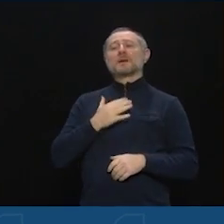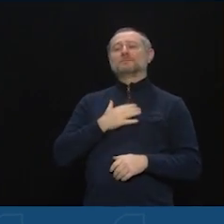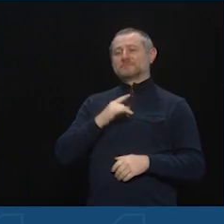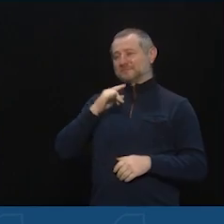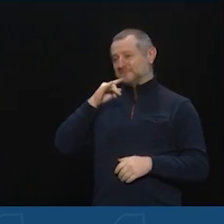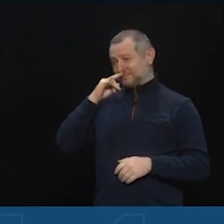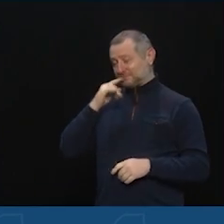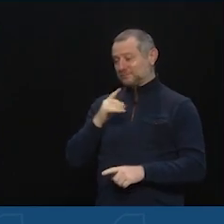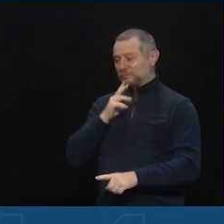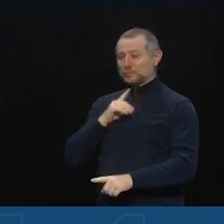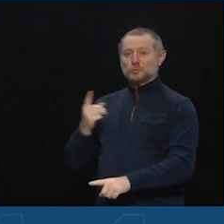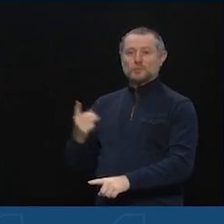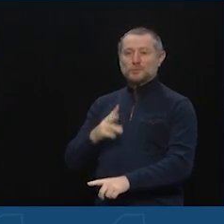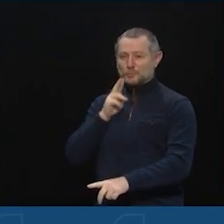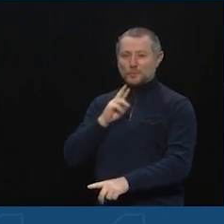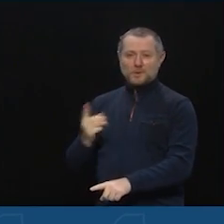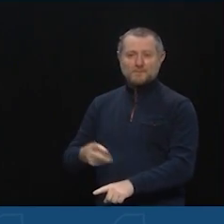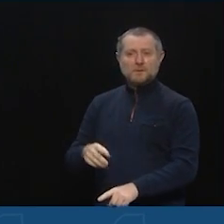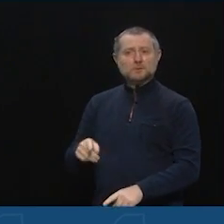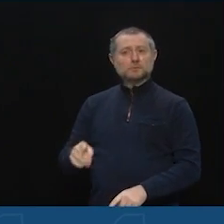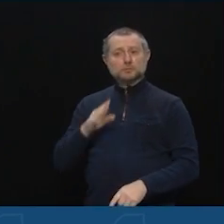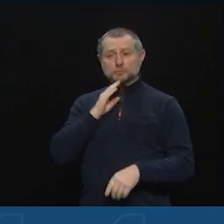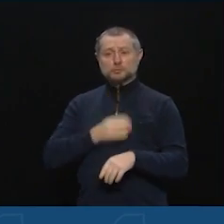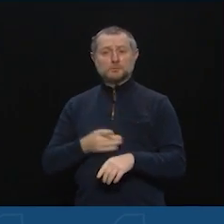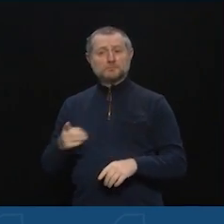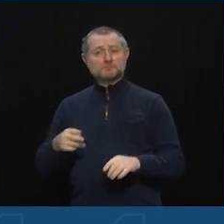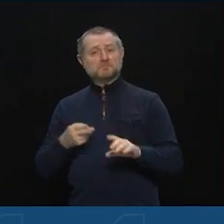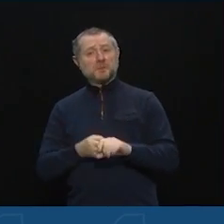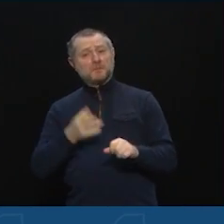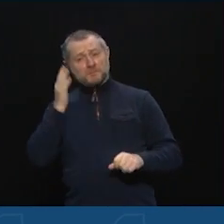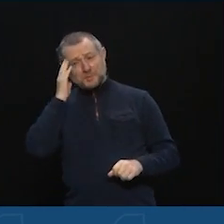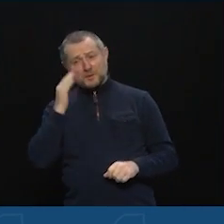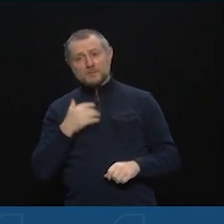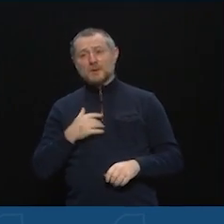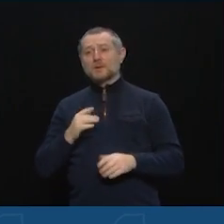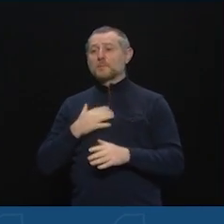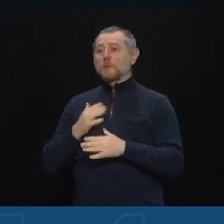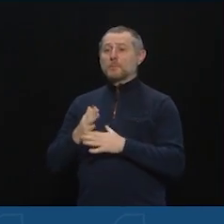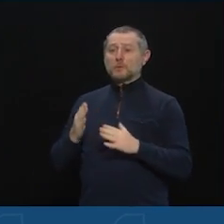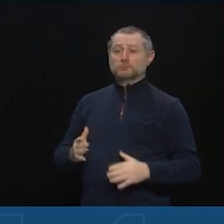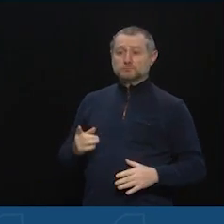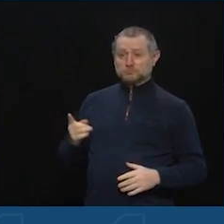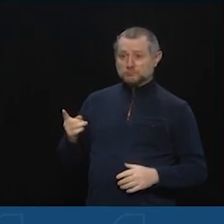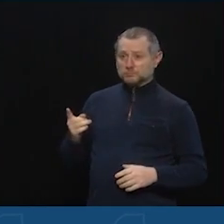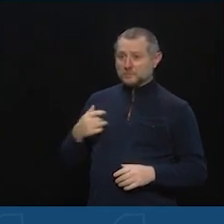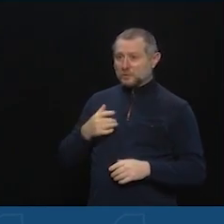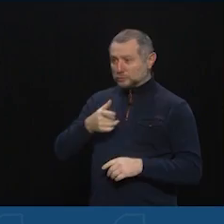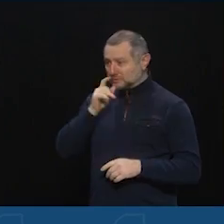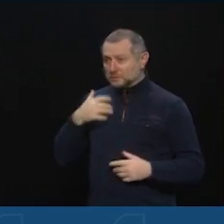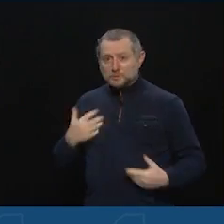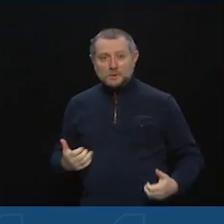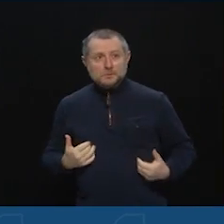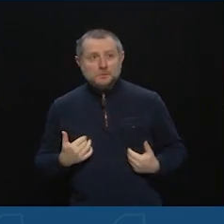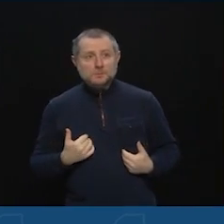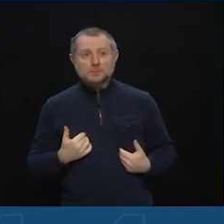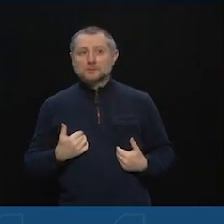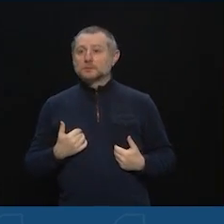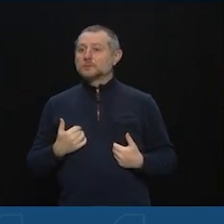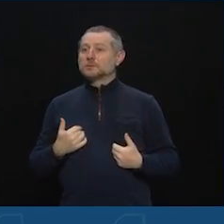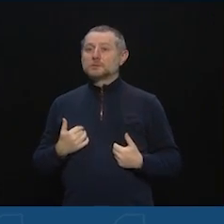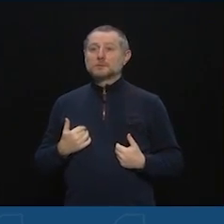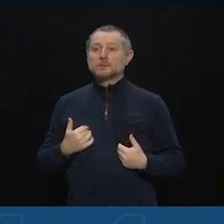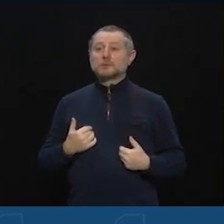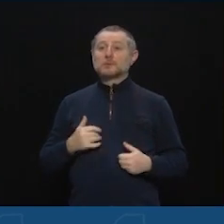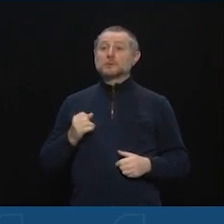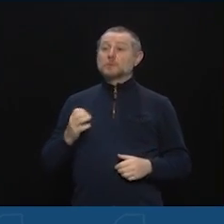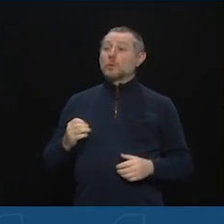can appreciate this. When she goes to bed, my partner and I, we could use a drink. We really can. And the